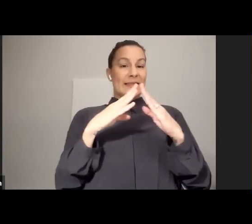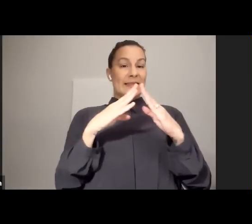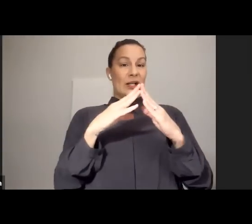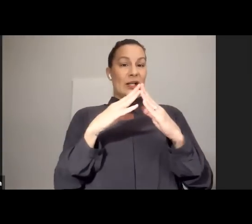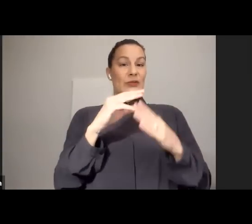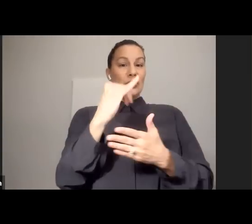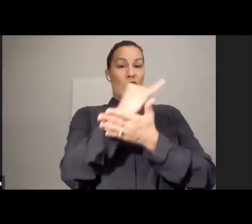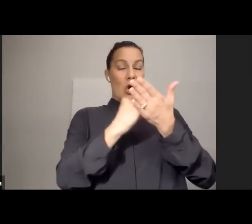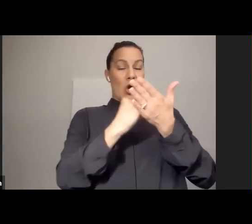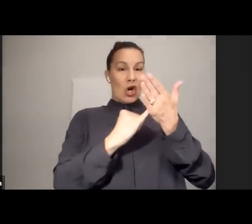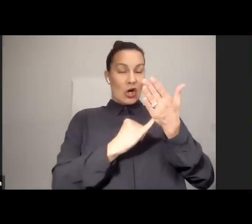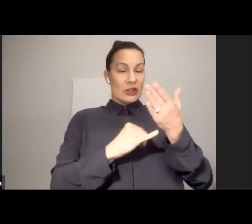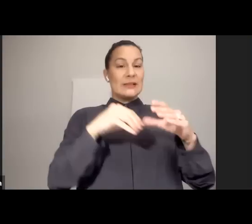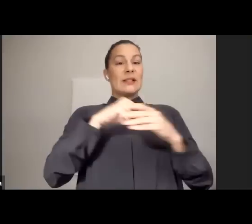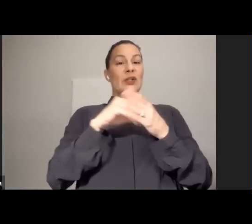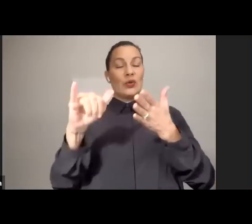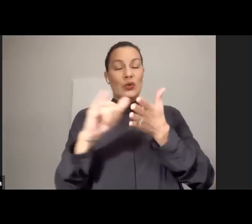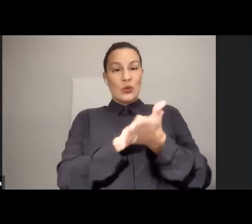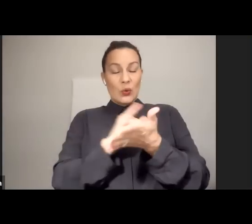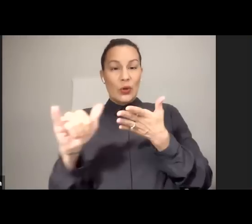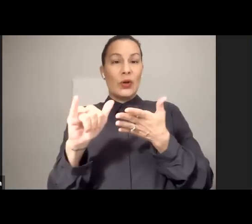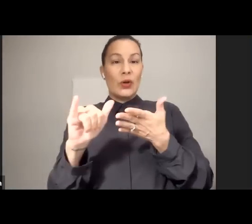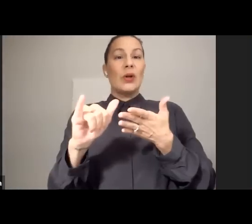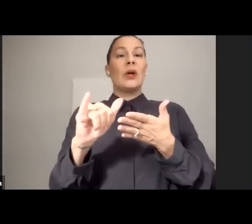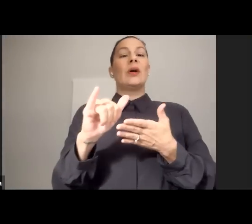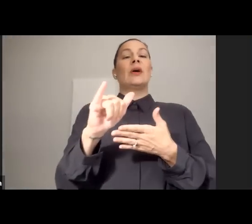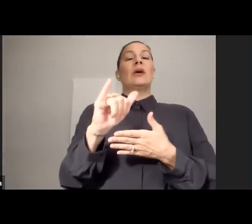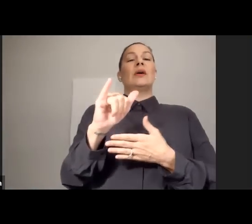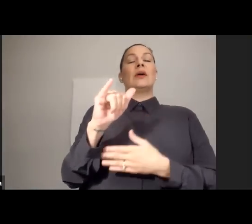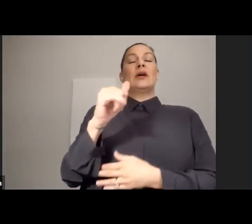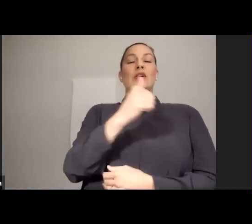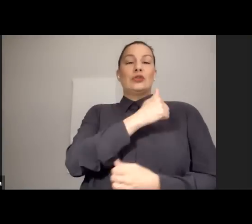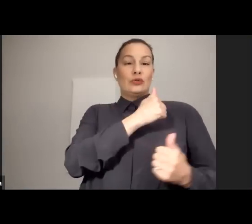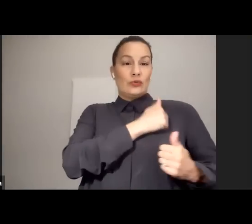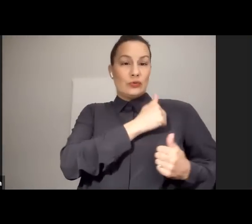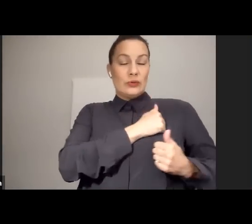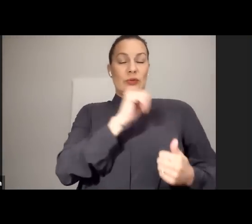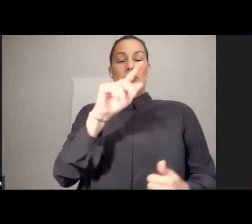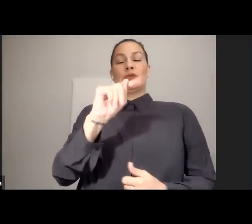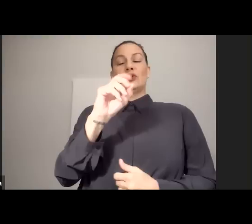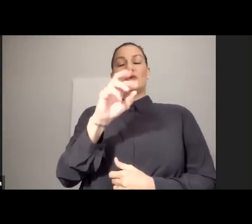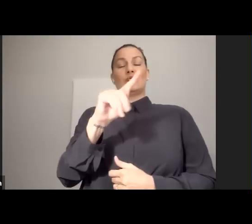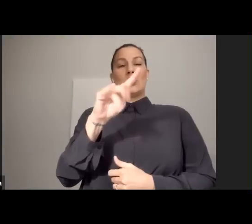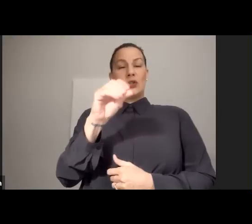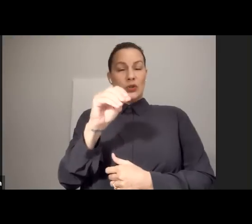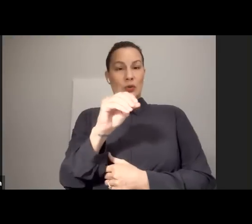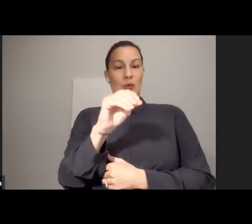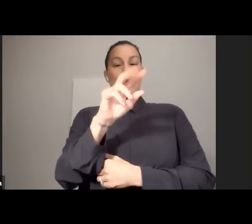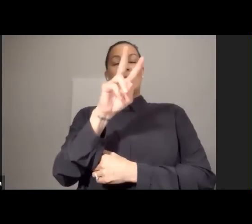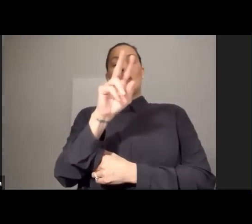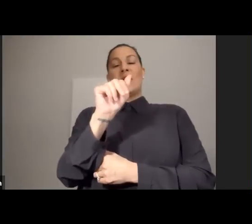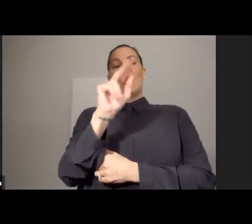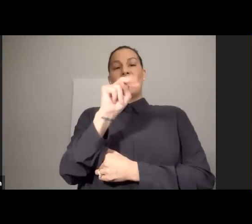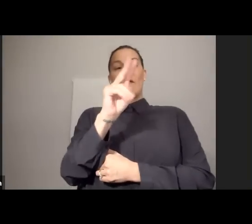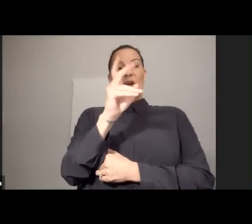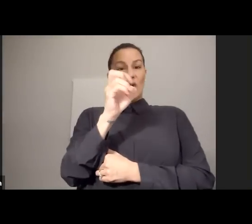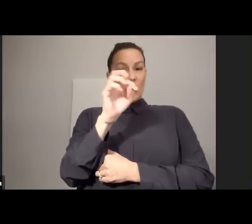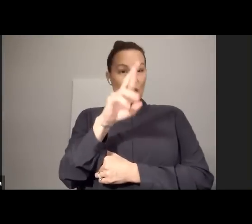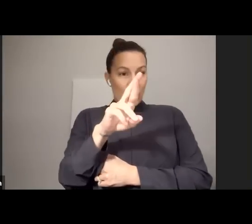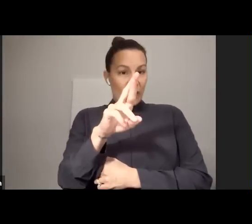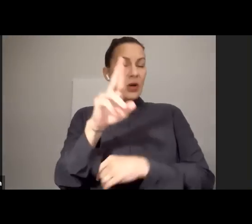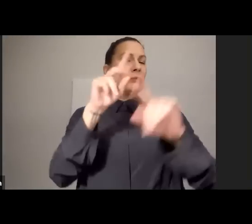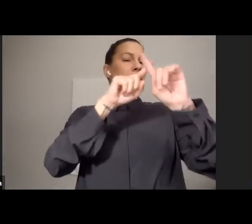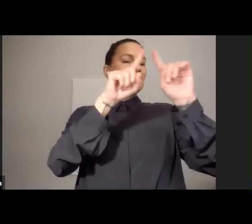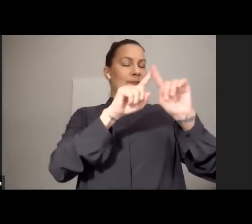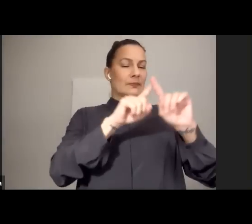of Toronto Chinatown, and Vancouver's Chinatown Tenants Union, and many others.